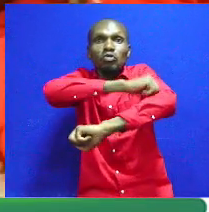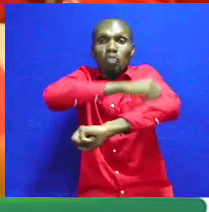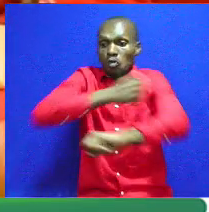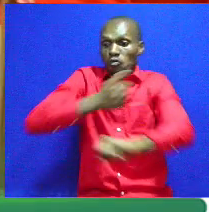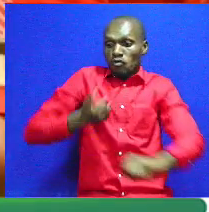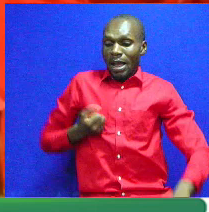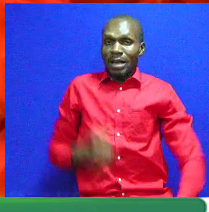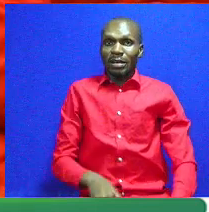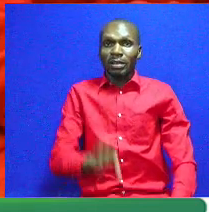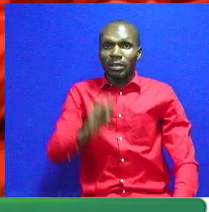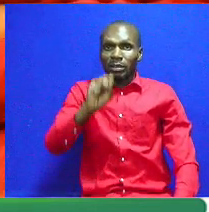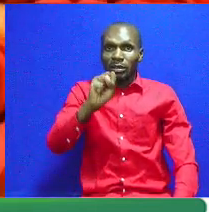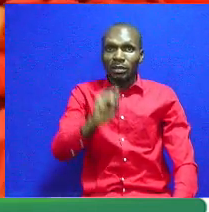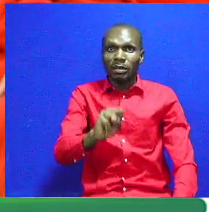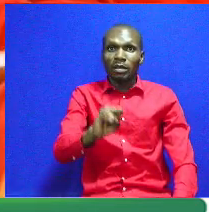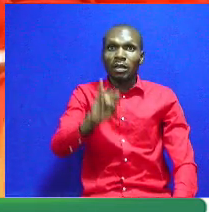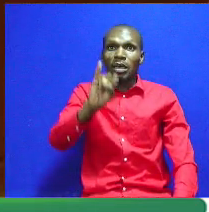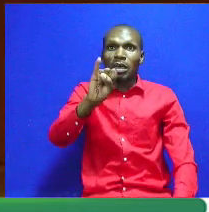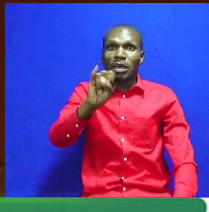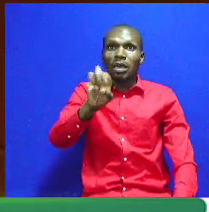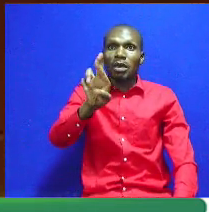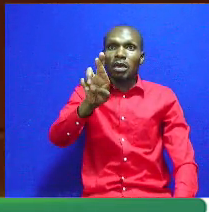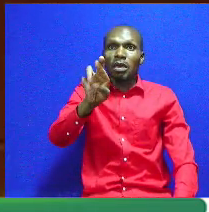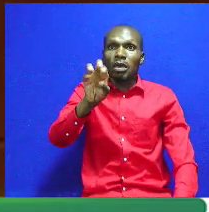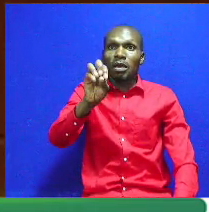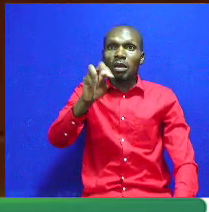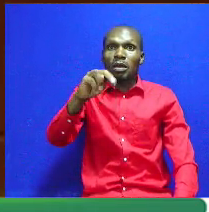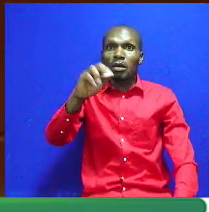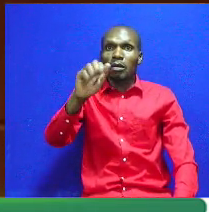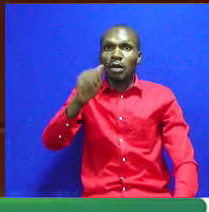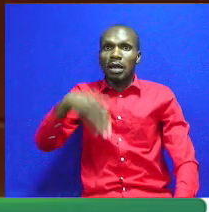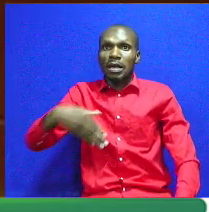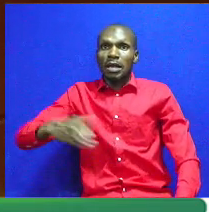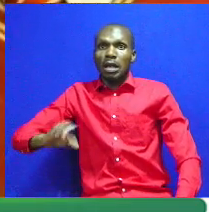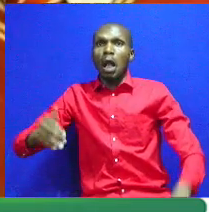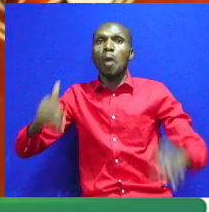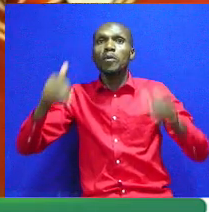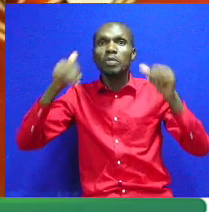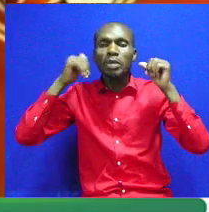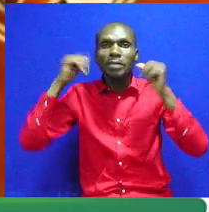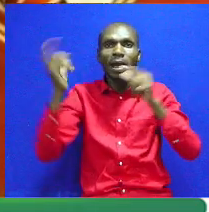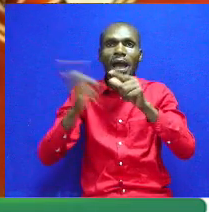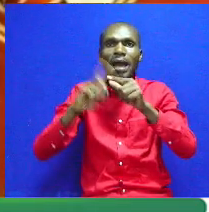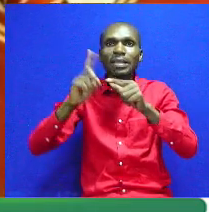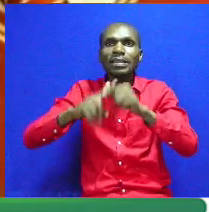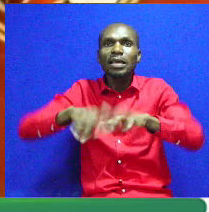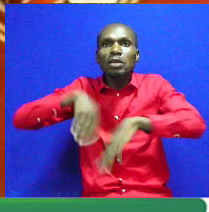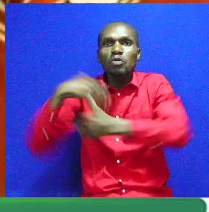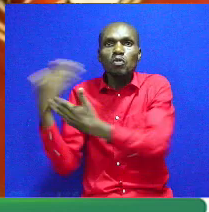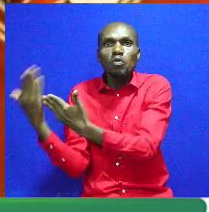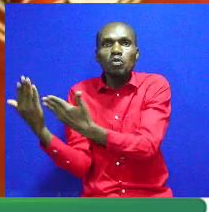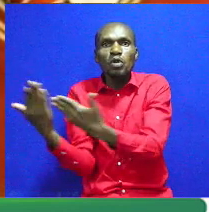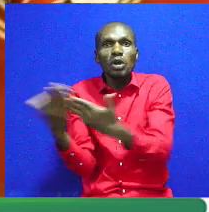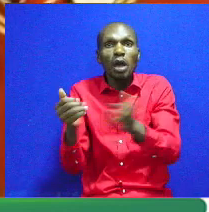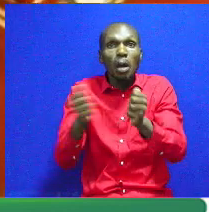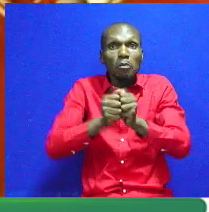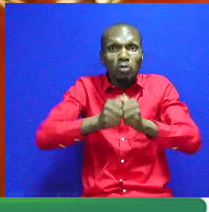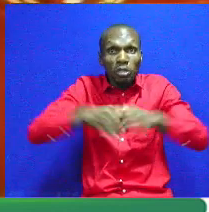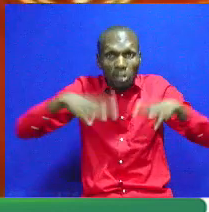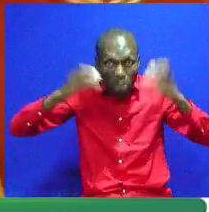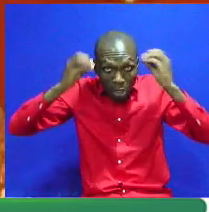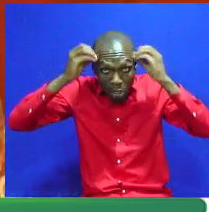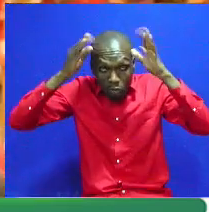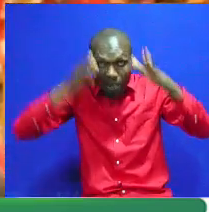ase county ya Nyamira, asomo sangerekano owaligani unaborokia, na aborokia kurasi University ya Kisii, wakoro una